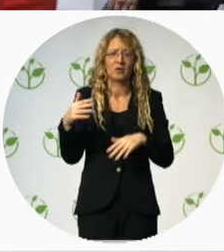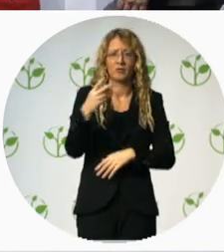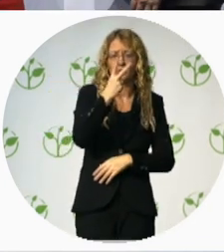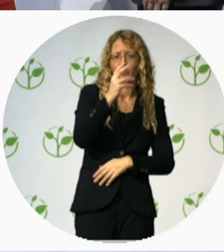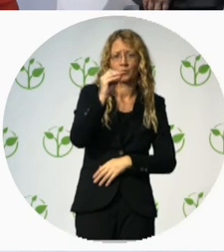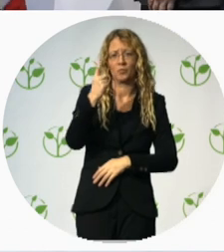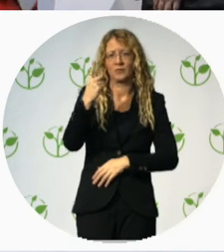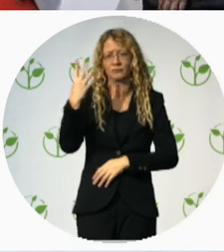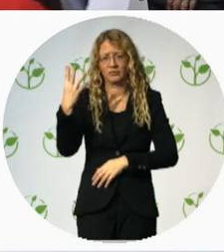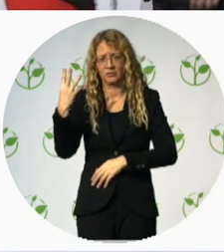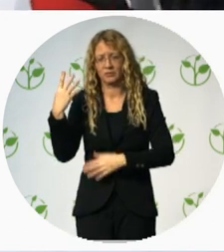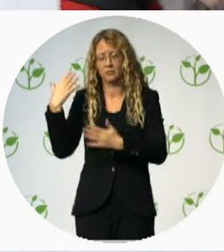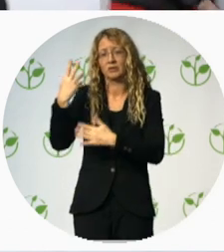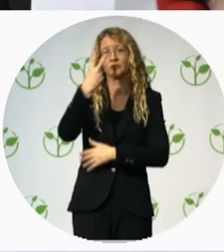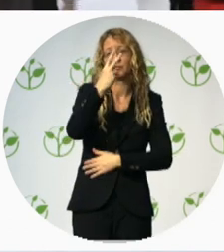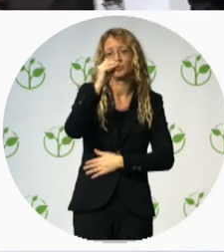2016.